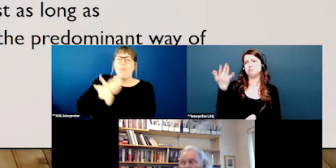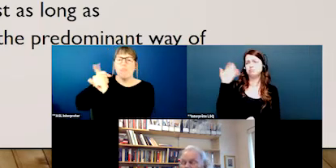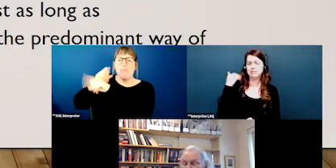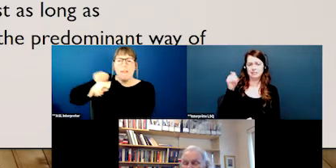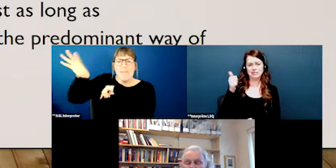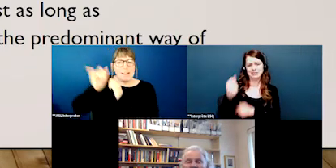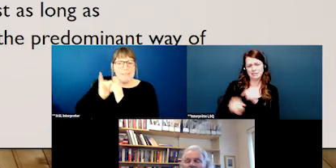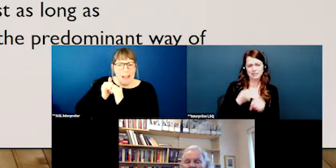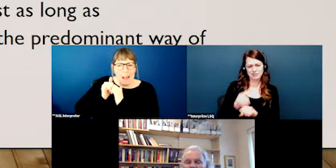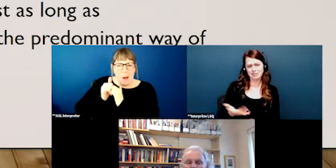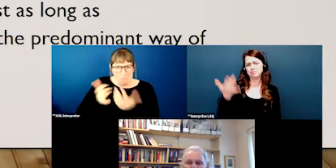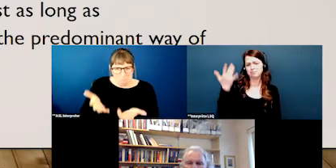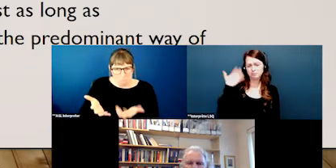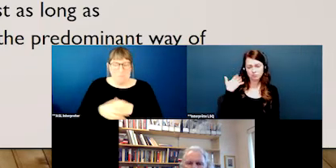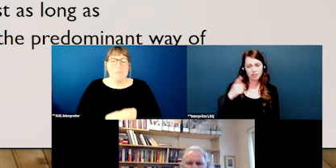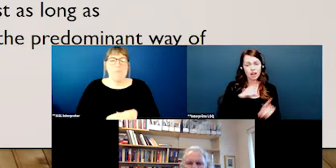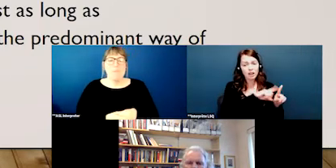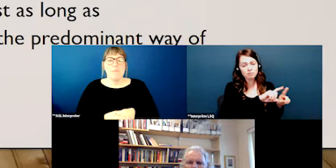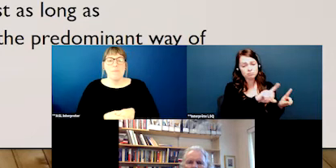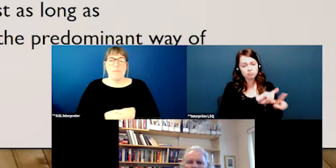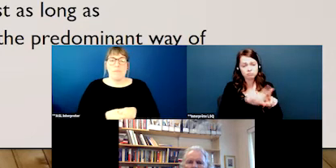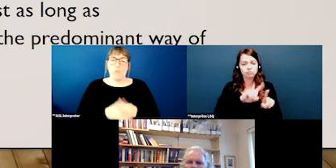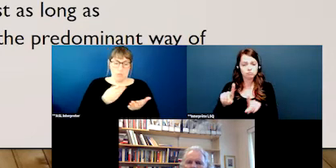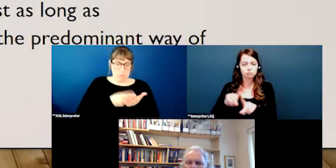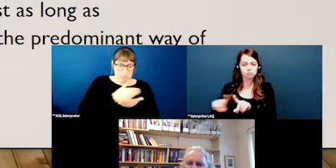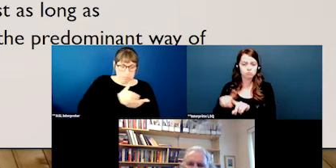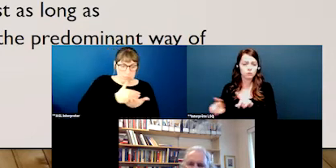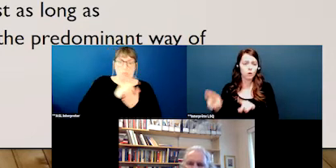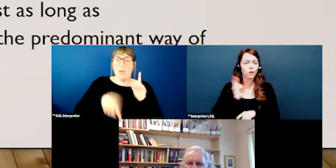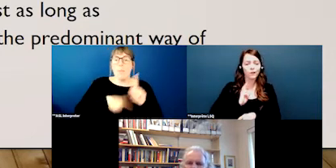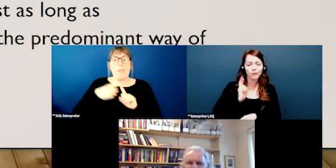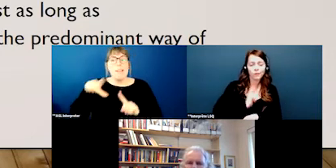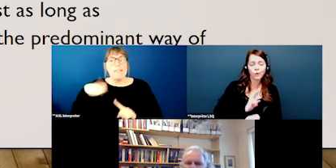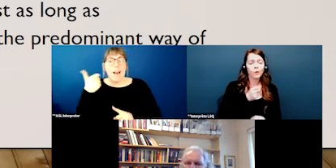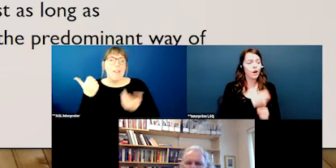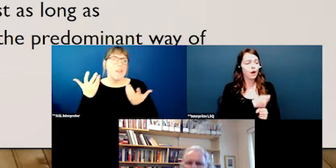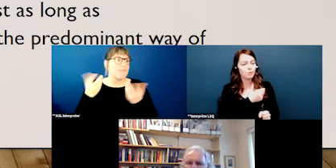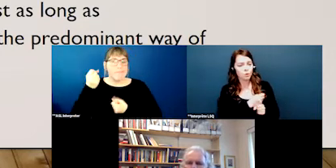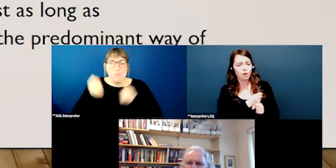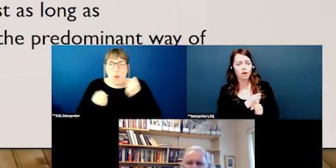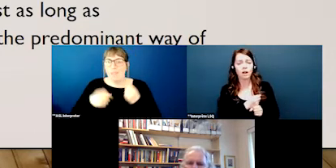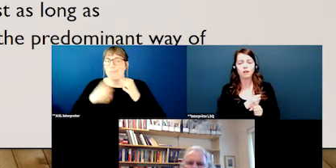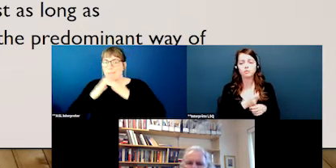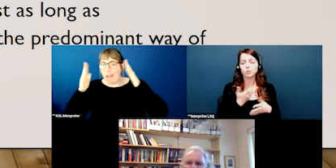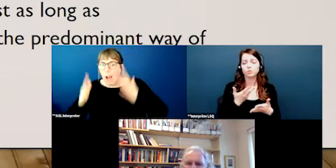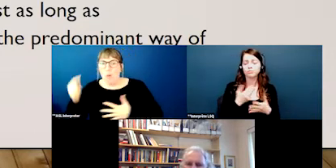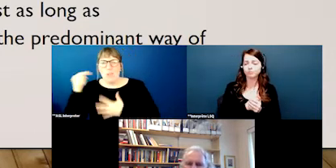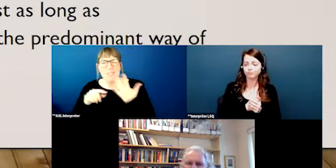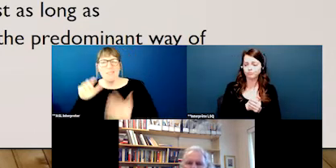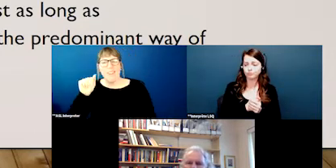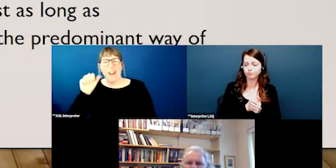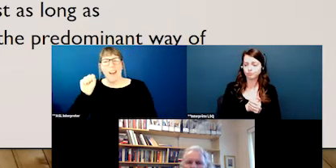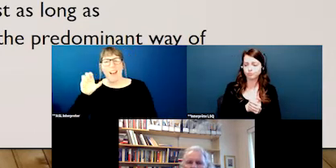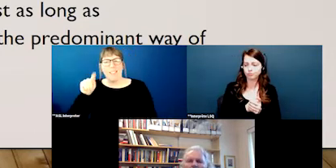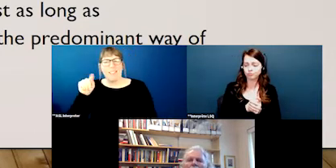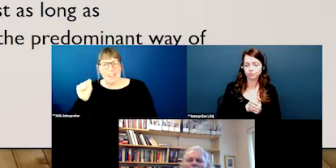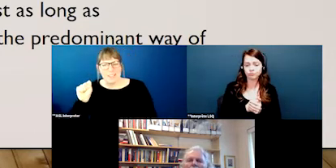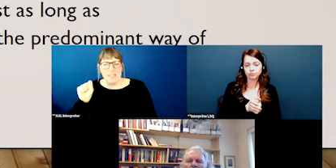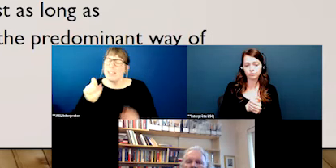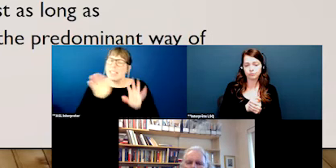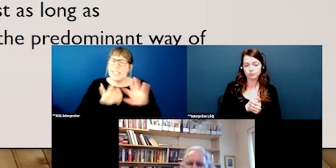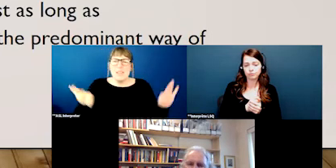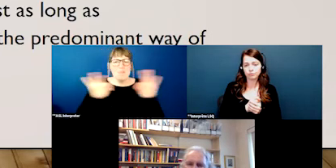and even beyond that, other assets that people may have. If that is done in again, a more modern, progressive, generous